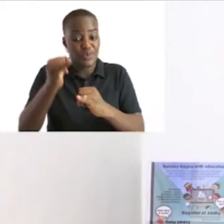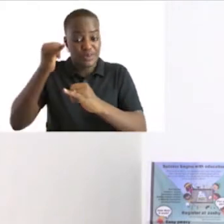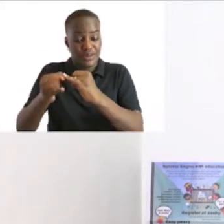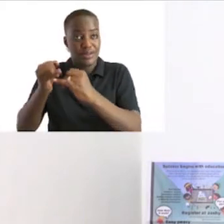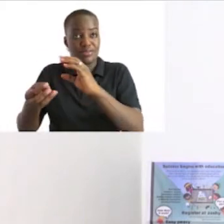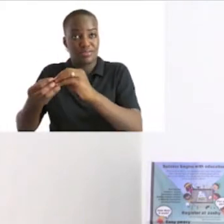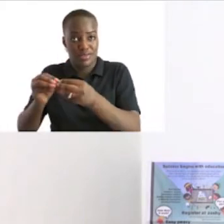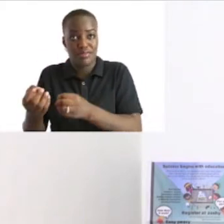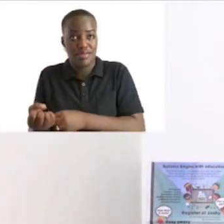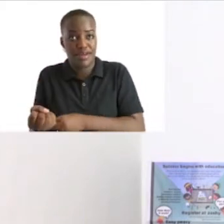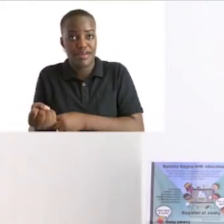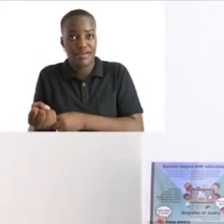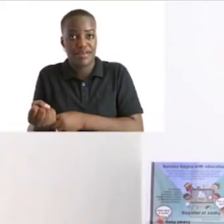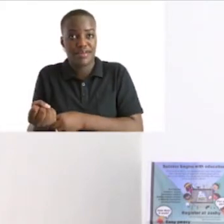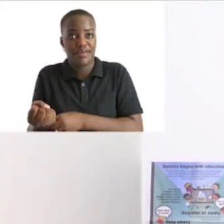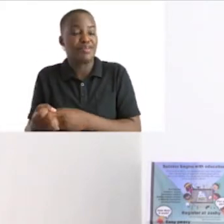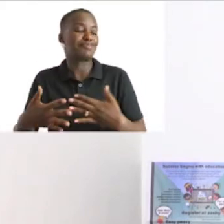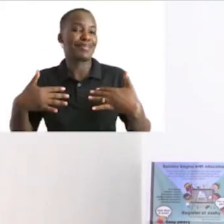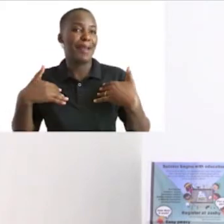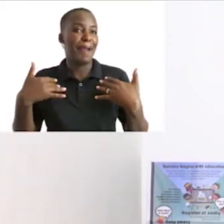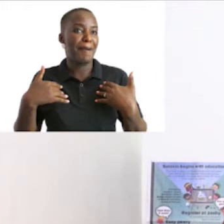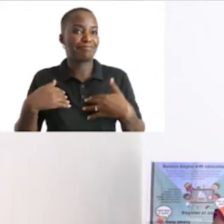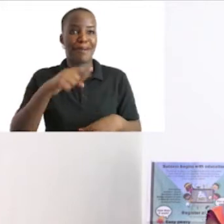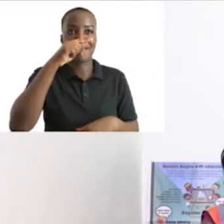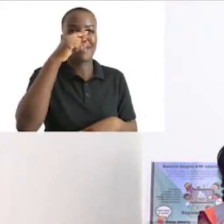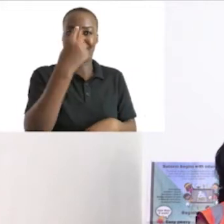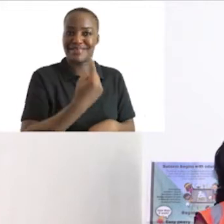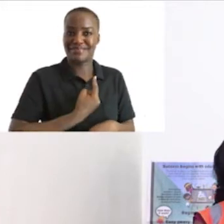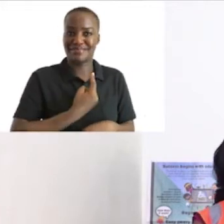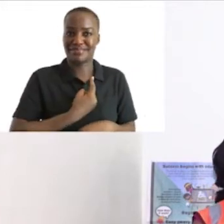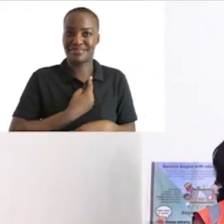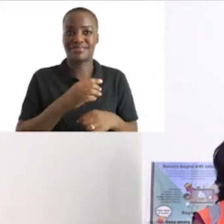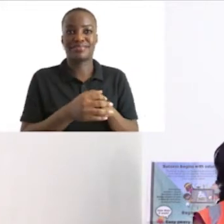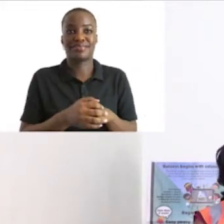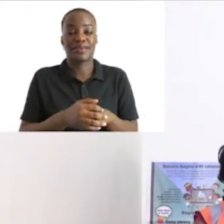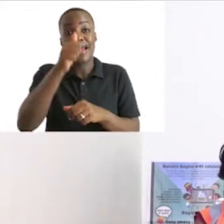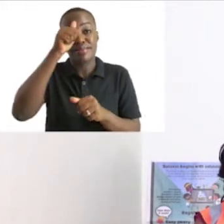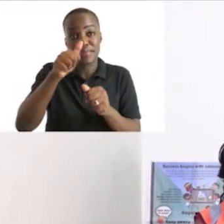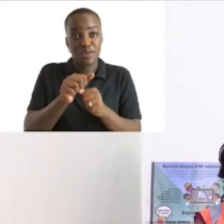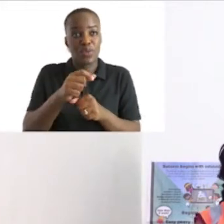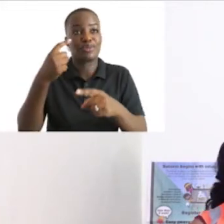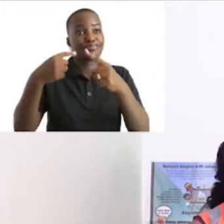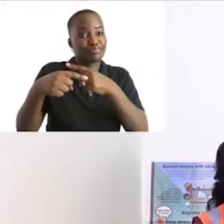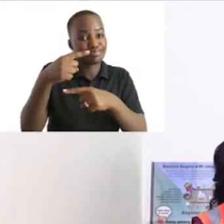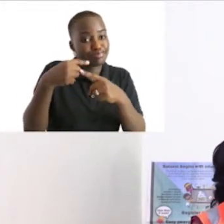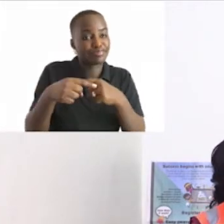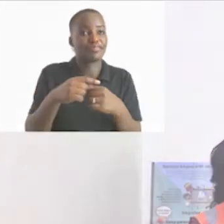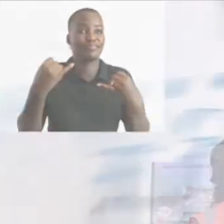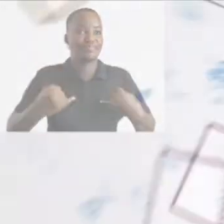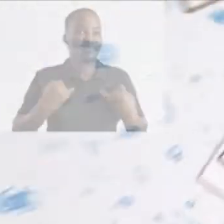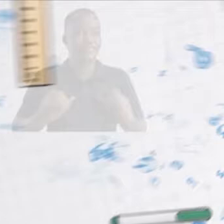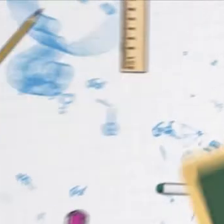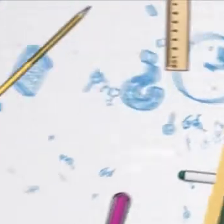last number, you're going to be so happy. But don't forget to check your work. Enjoy.